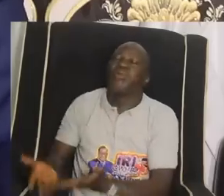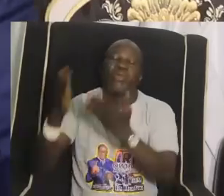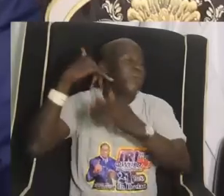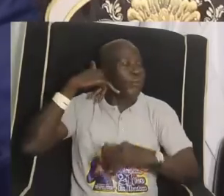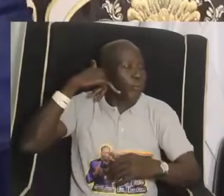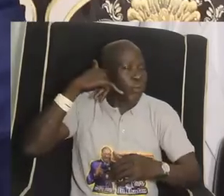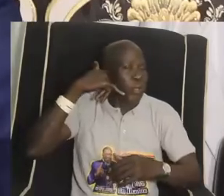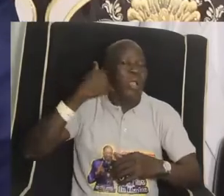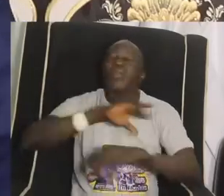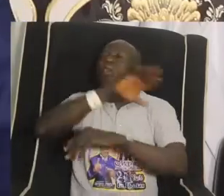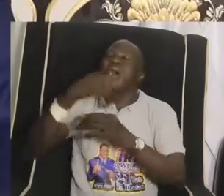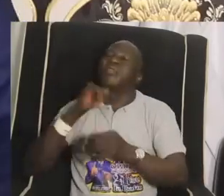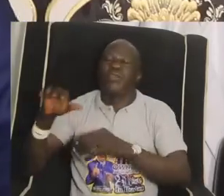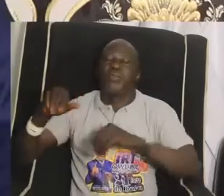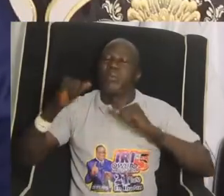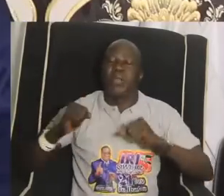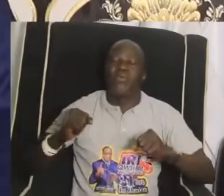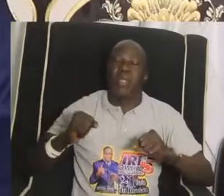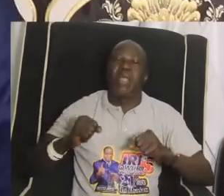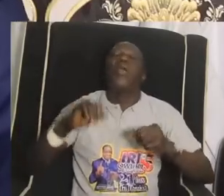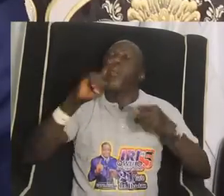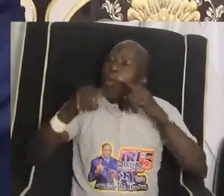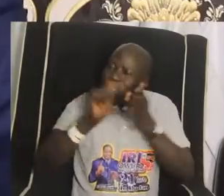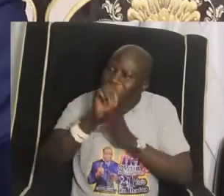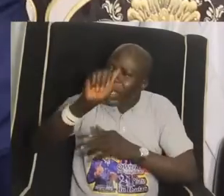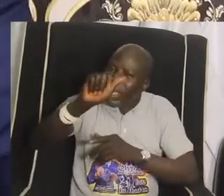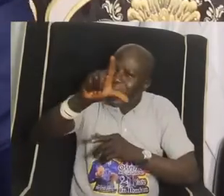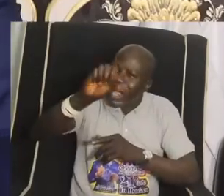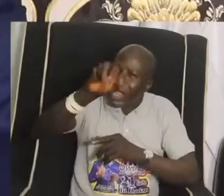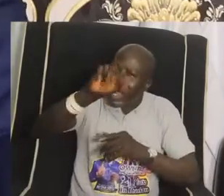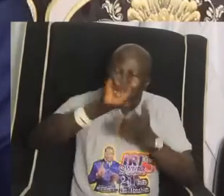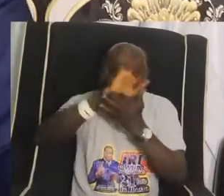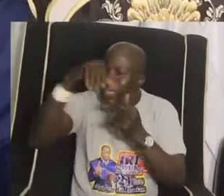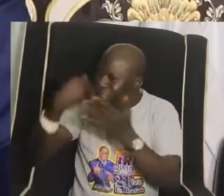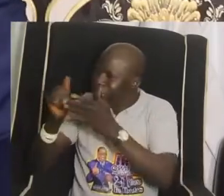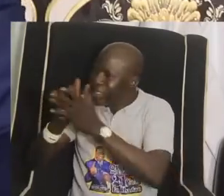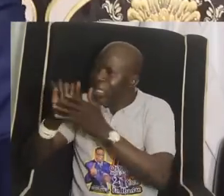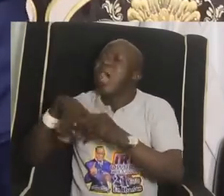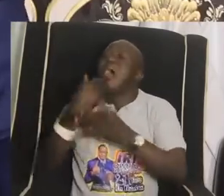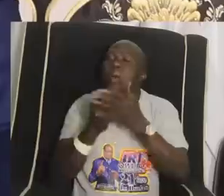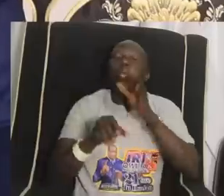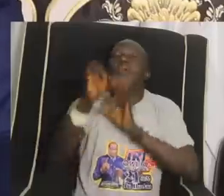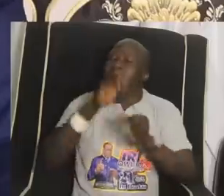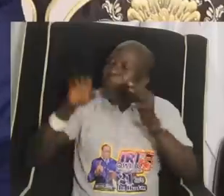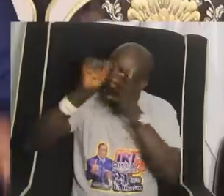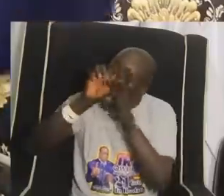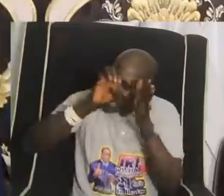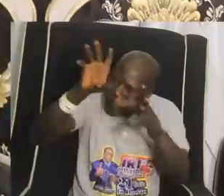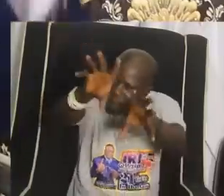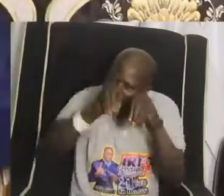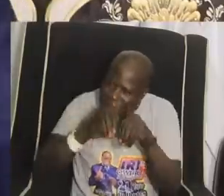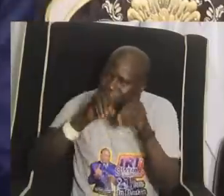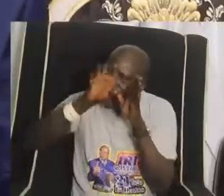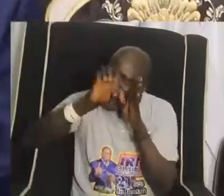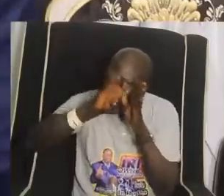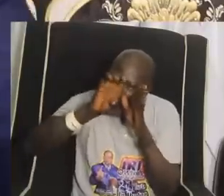vote. Cast your Fabara Labara. Go and laugh. Oh, my God, we'll laugh. If they give you money, we'll not tell you, but they are large by one. If you